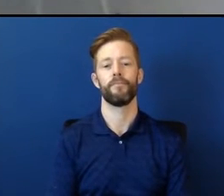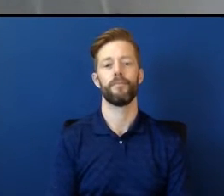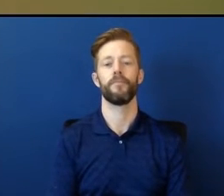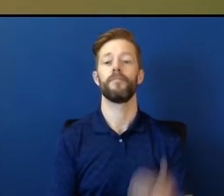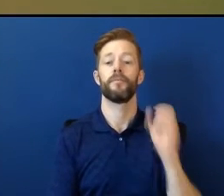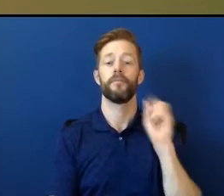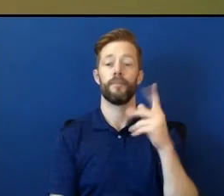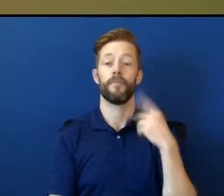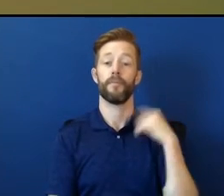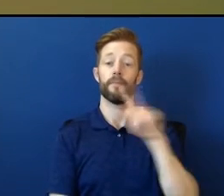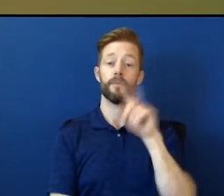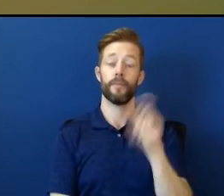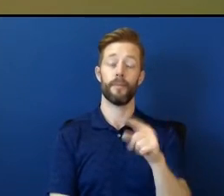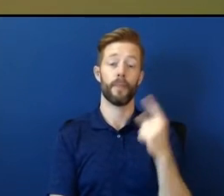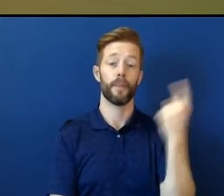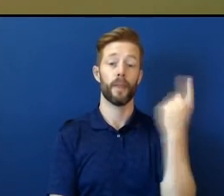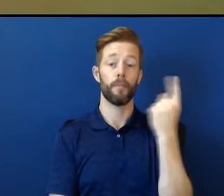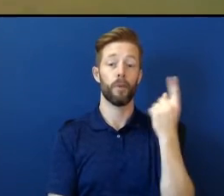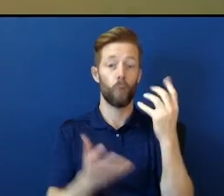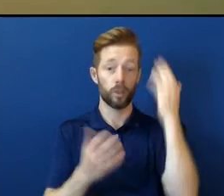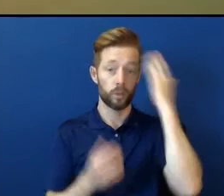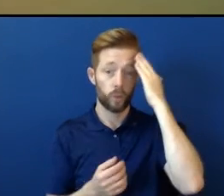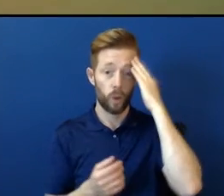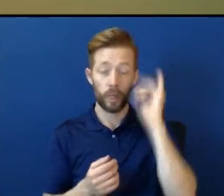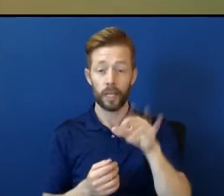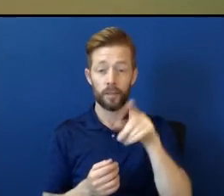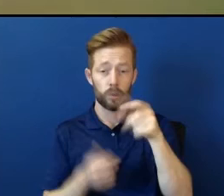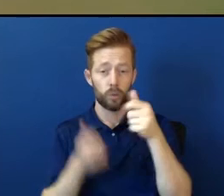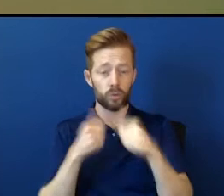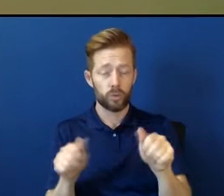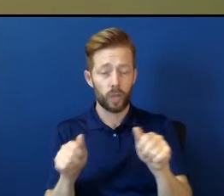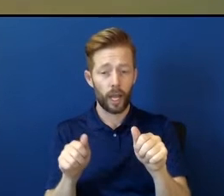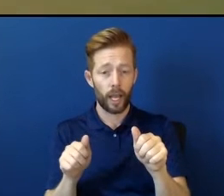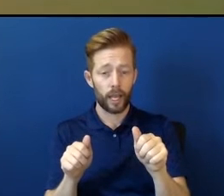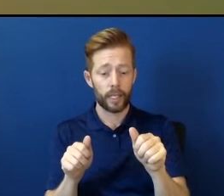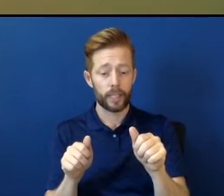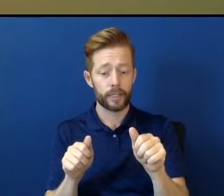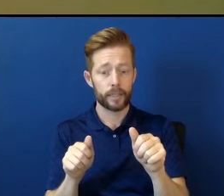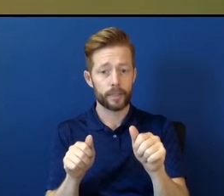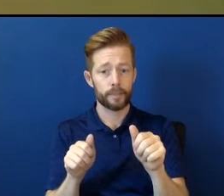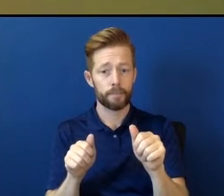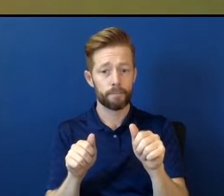All right, we have a question. Somebody would like to know if you've tried these